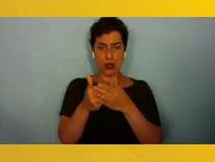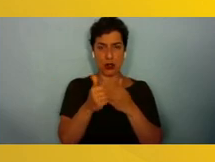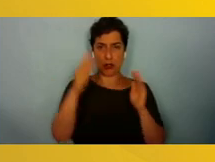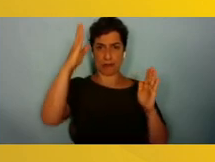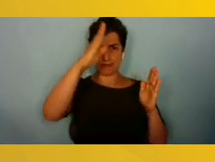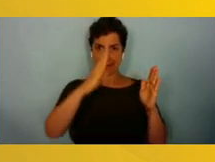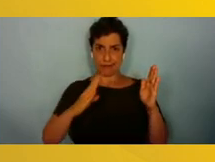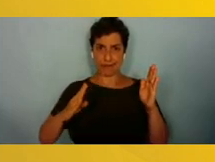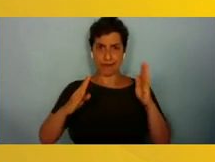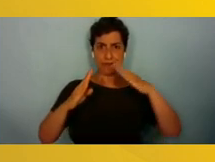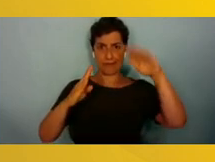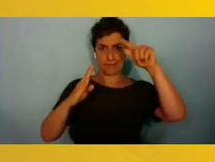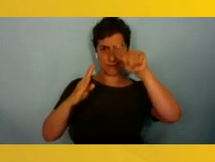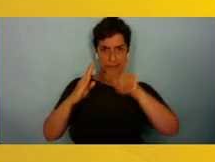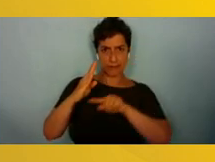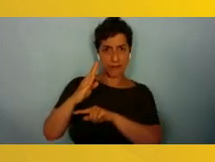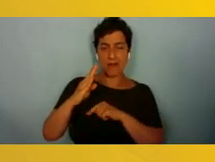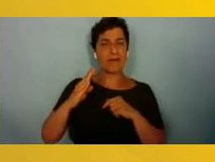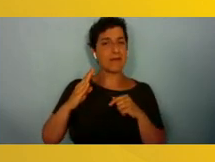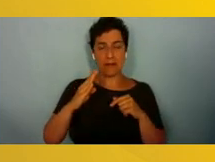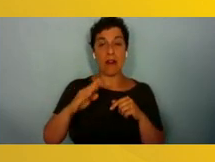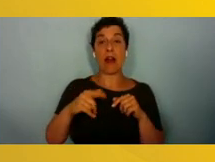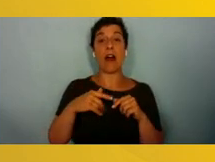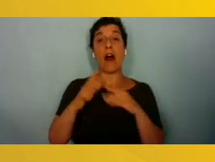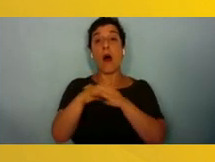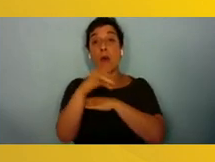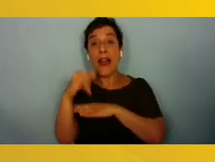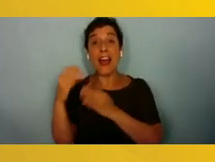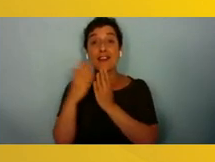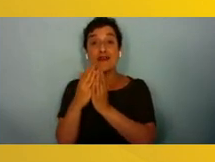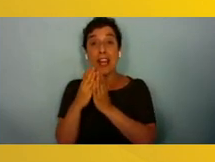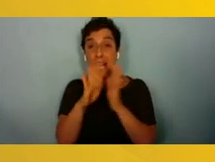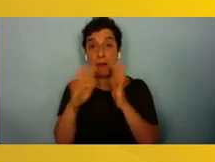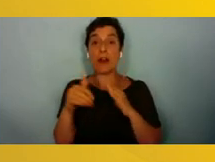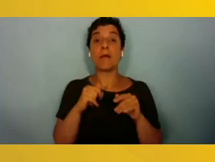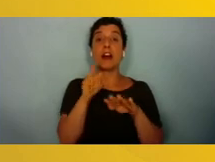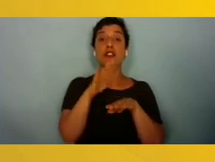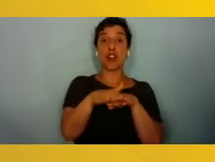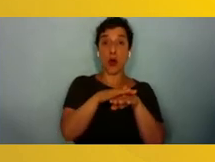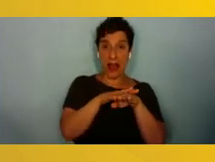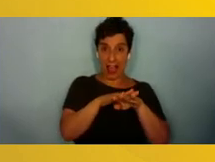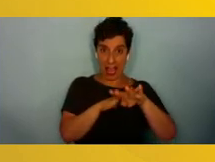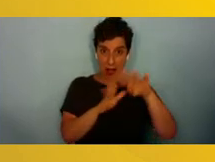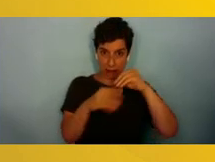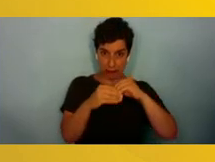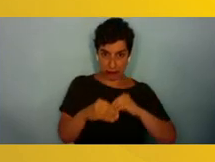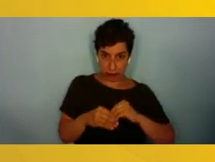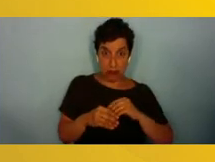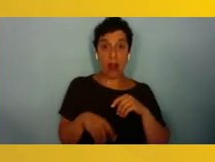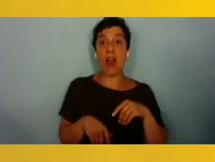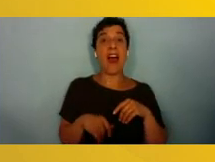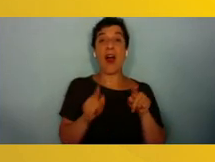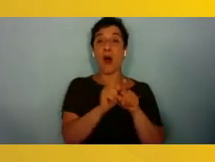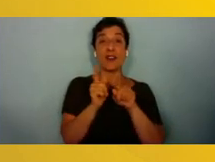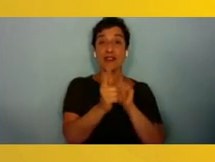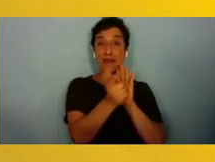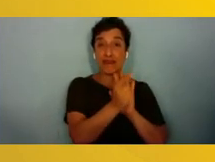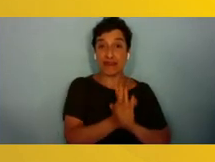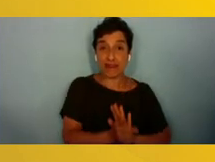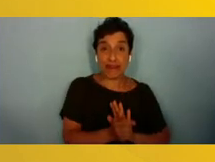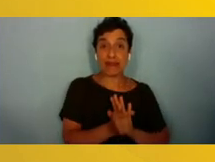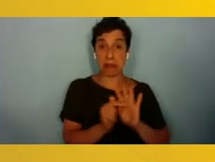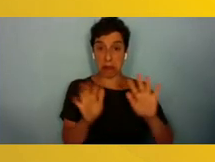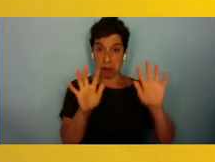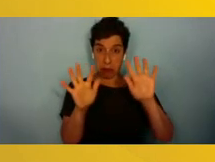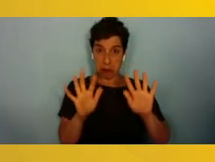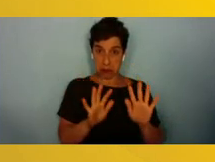data right now. So we're throwing in all these slow zones right by the coast. And how about we throw some no-go zones in so you can kind of get a sense of